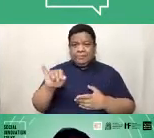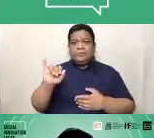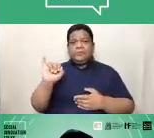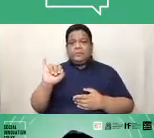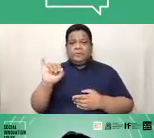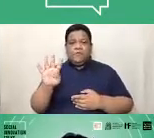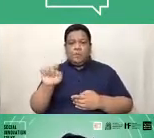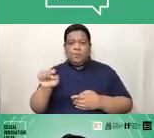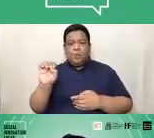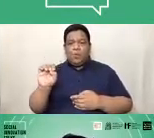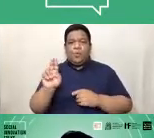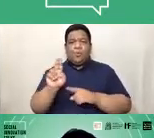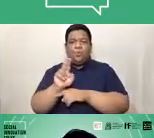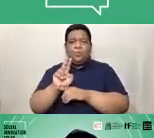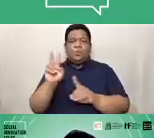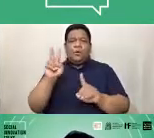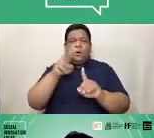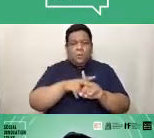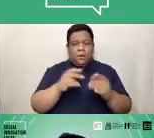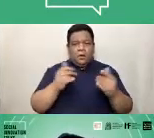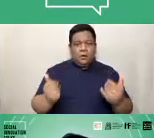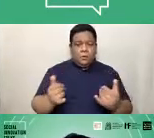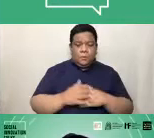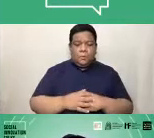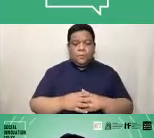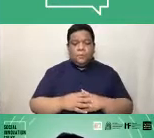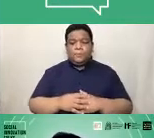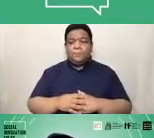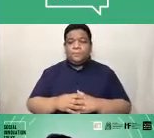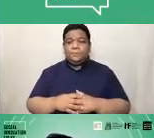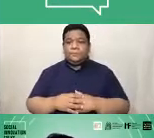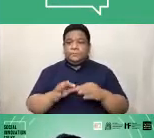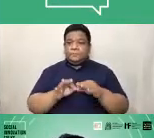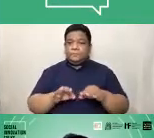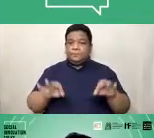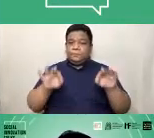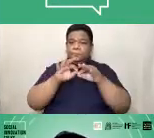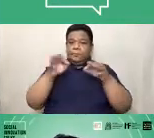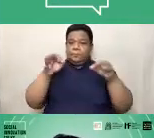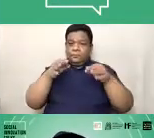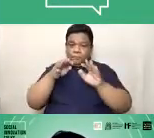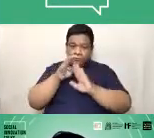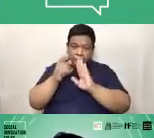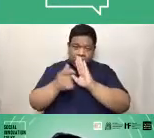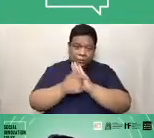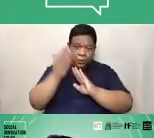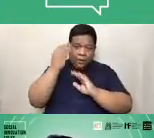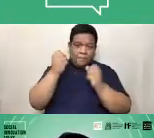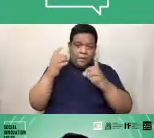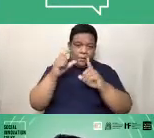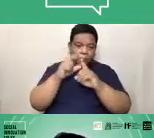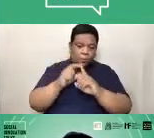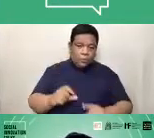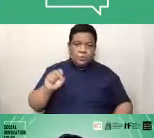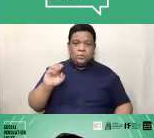that you're using it today. Okay, so it's important for me to get a background because I'll be throwing a lot of smart words here. I'll be throwing